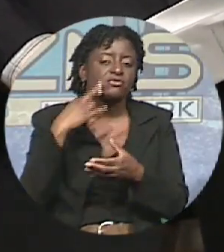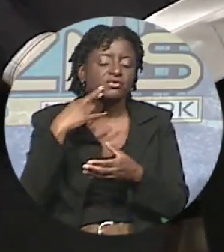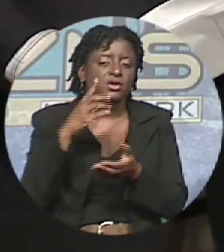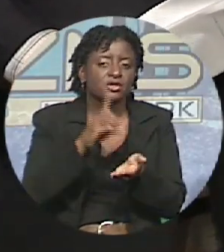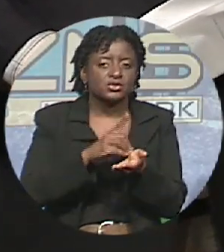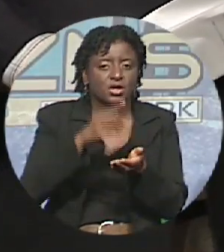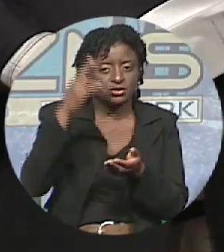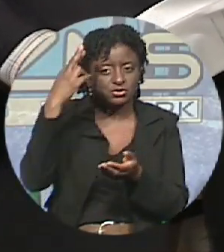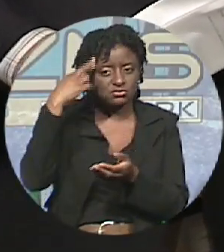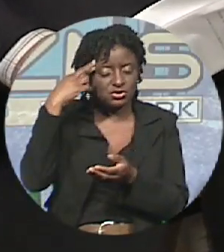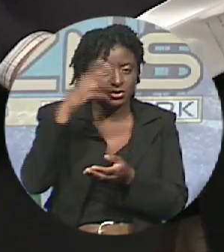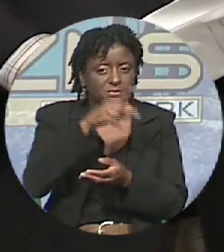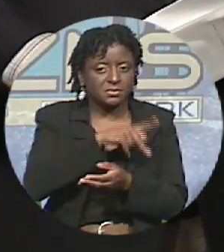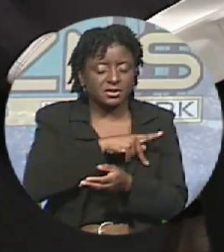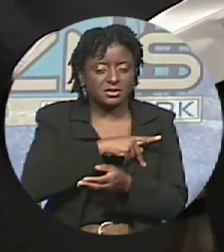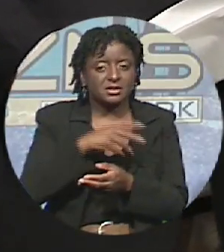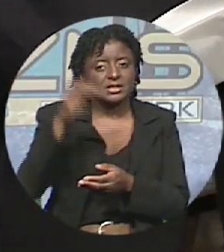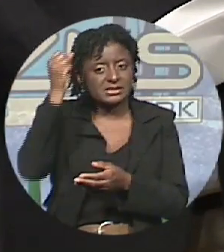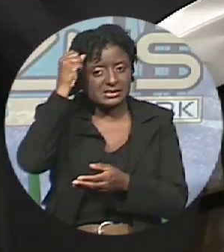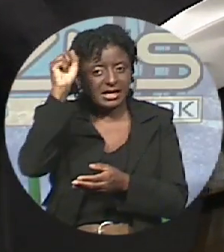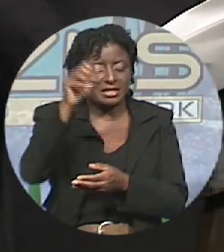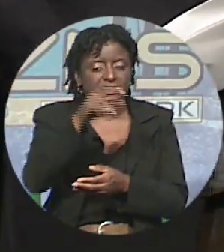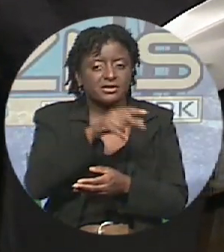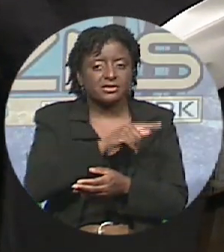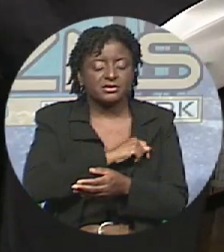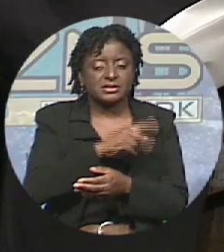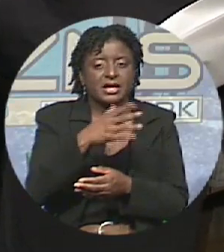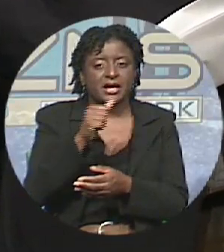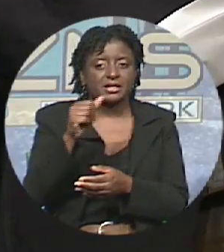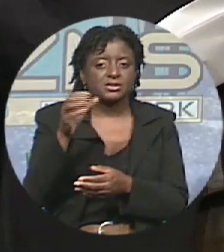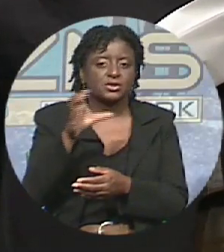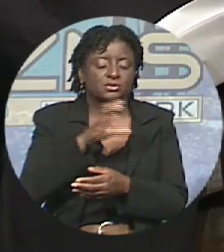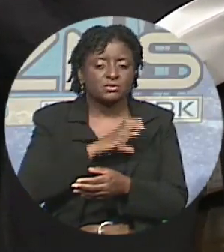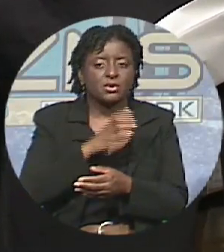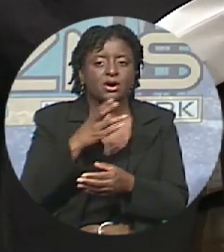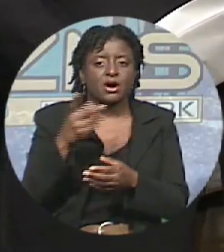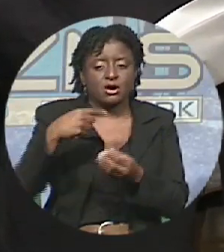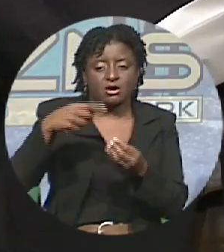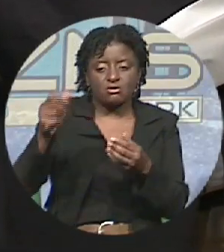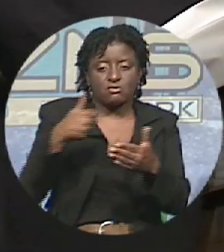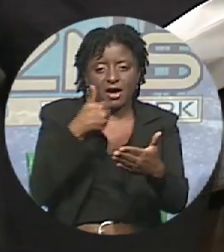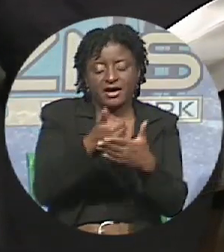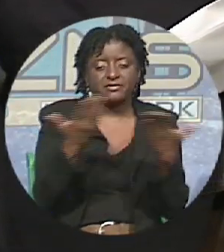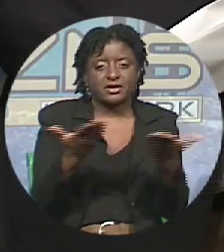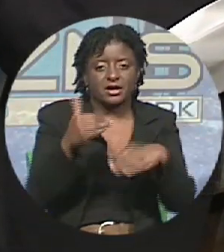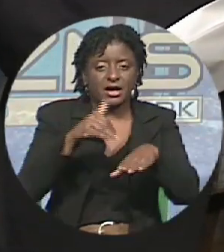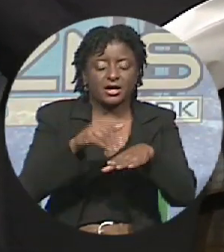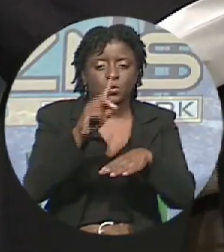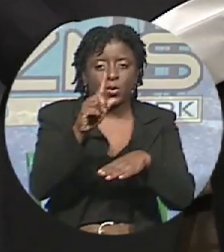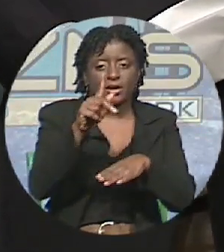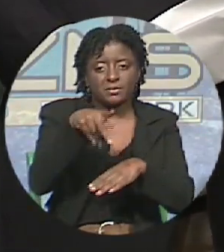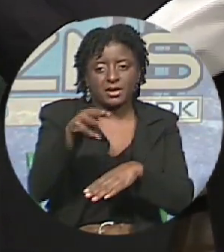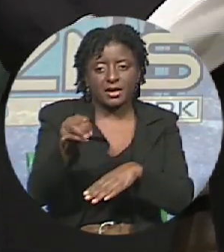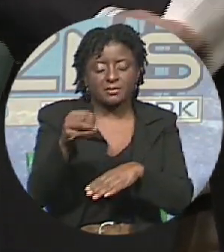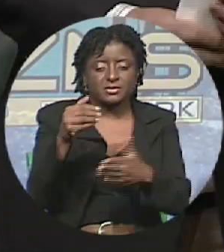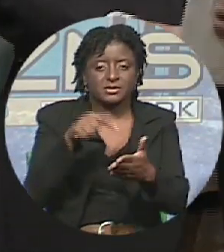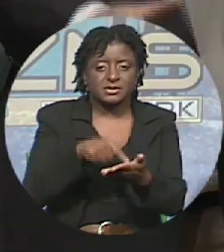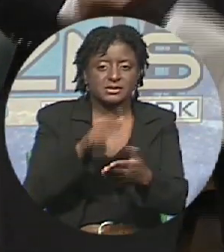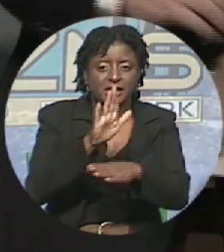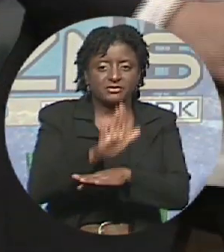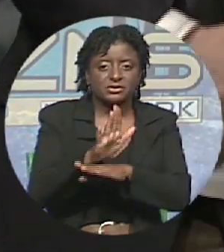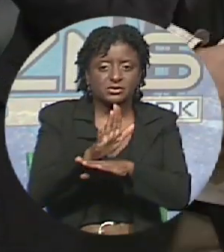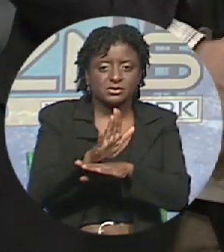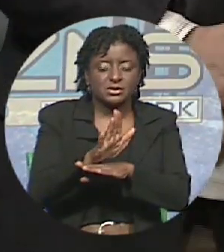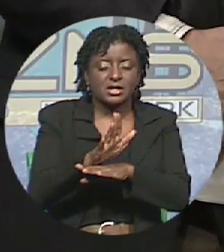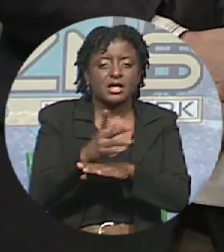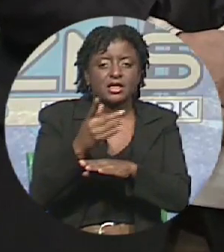and Farrakhan Cooper arrived in the capital around 1 o'clock this afternoon. Now, scores stood by as the nation prepared to bid final